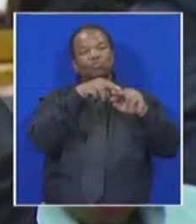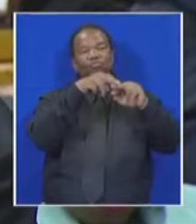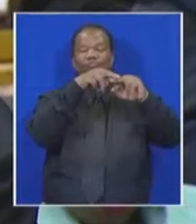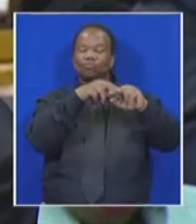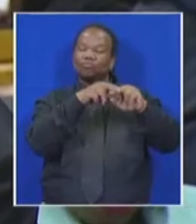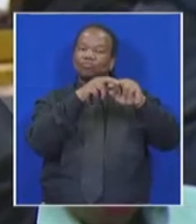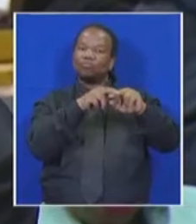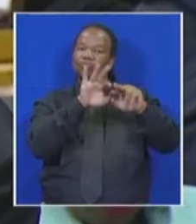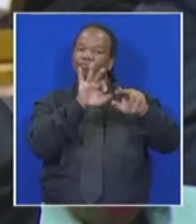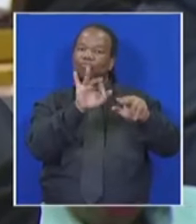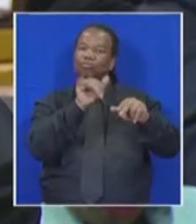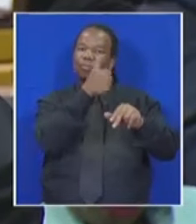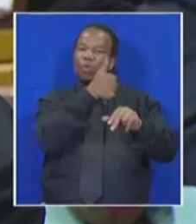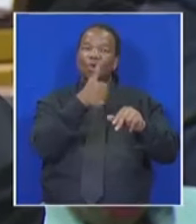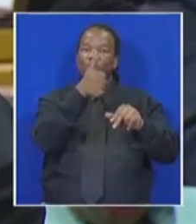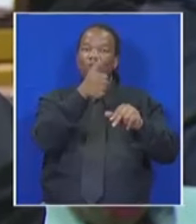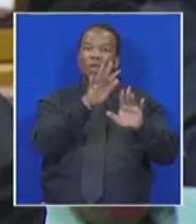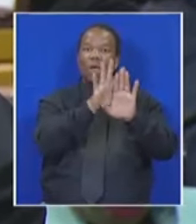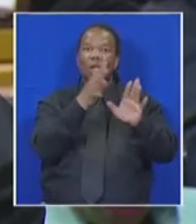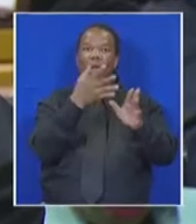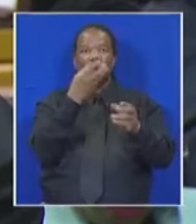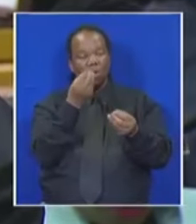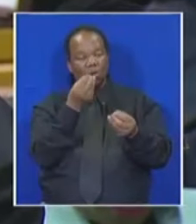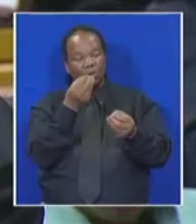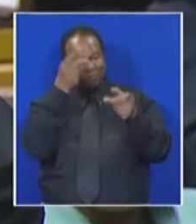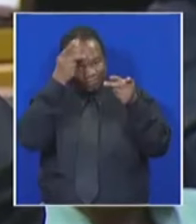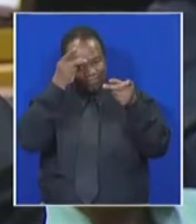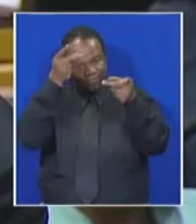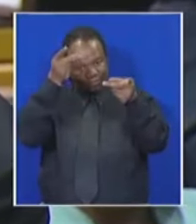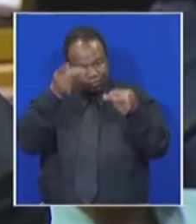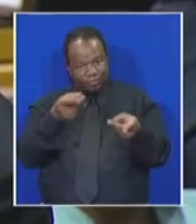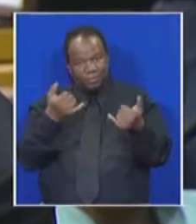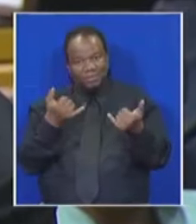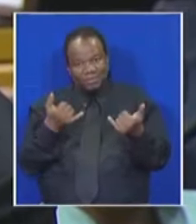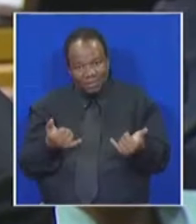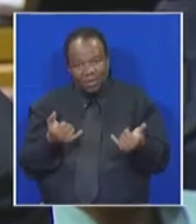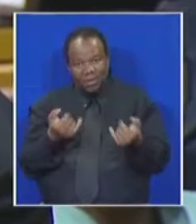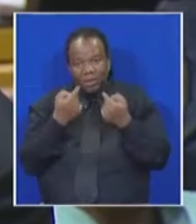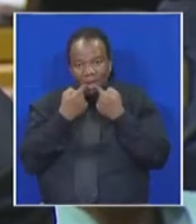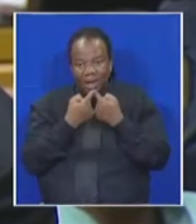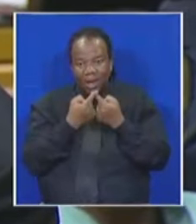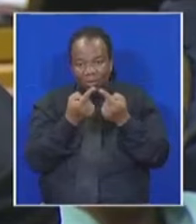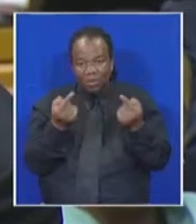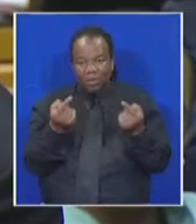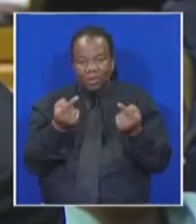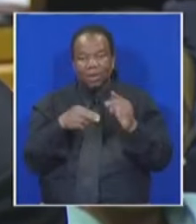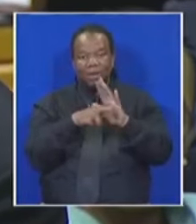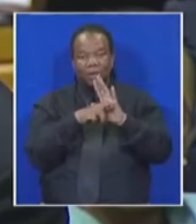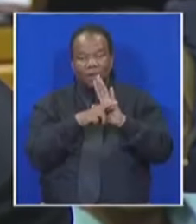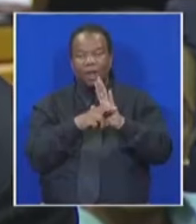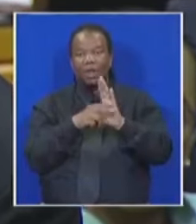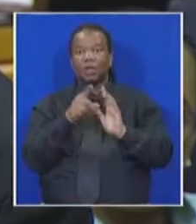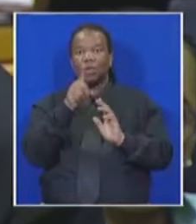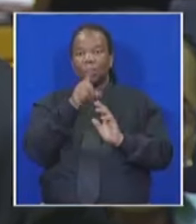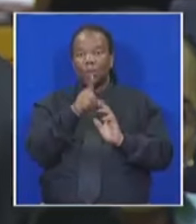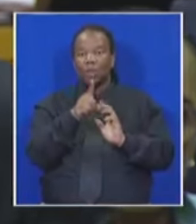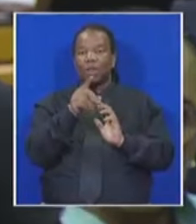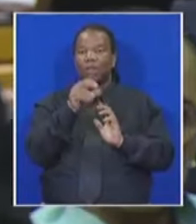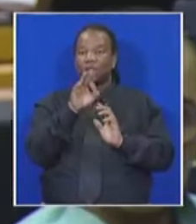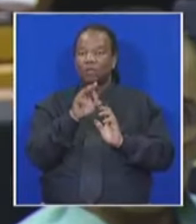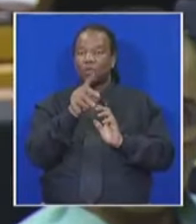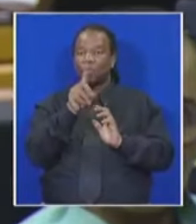officer to make an immediate ruling on the matter and announce it in the House. That is Rule 31(2)(a). But